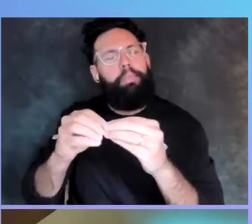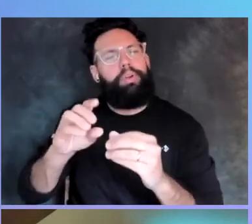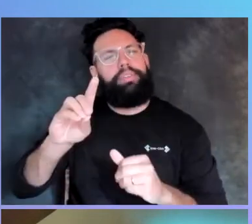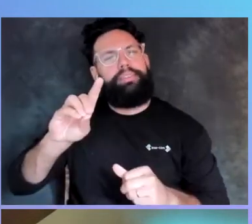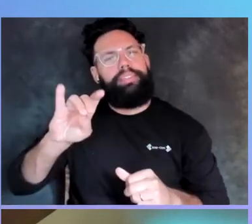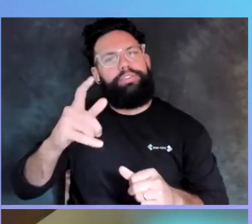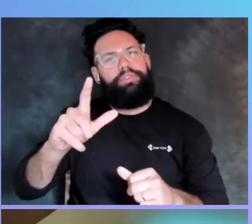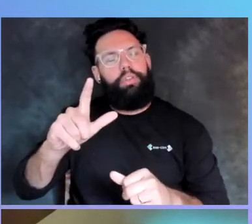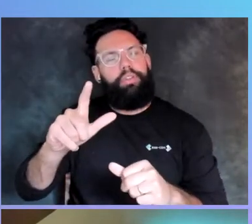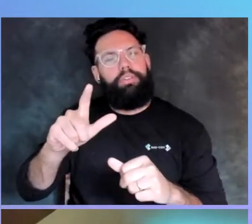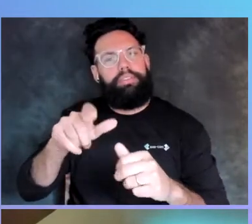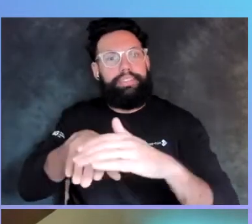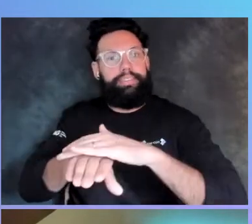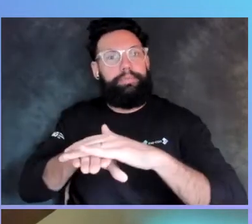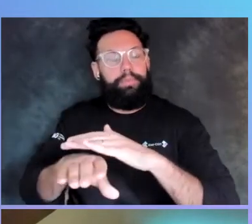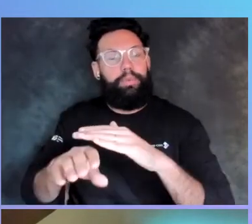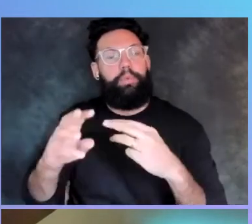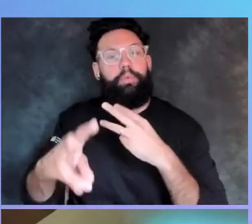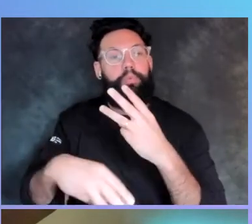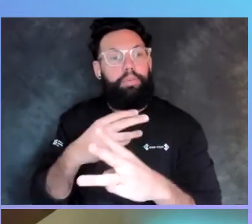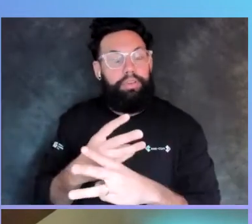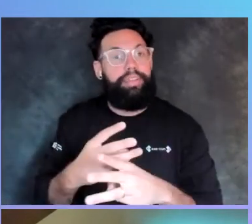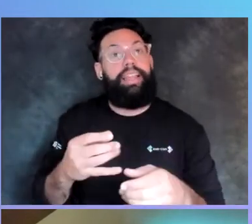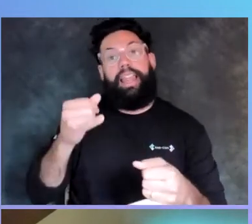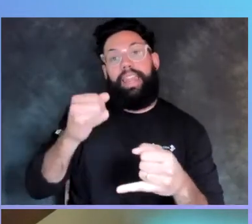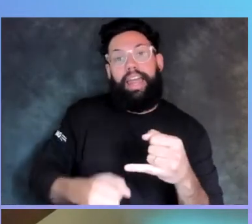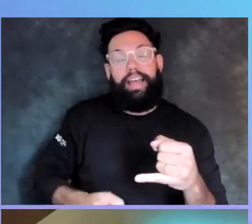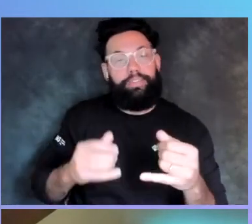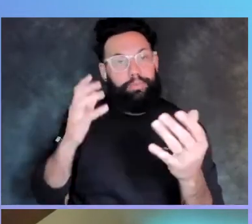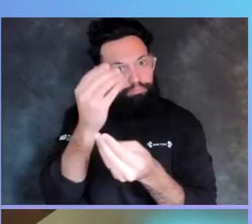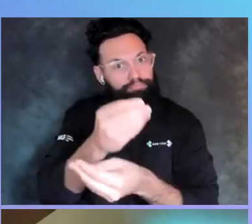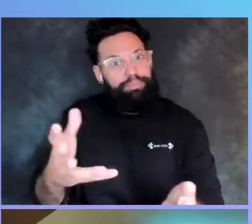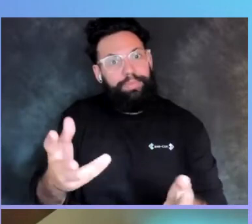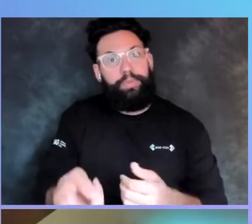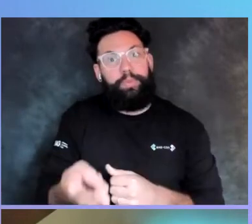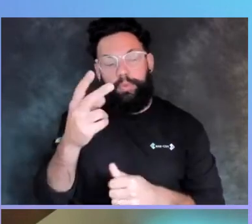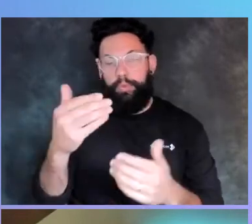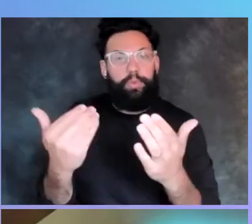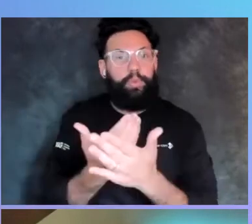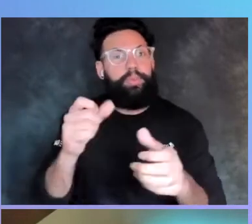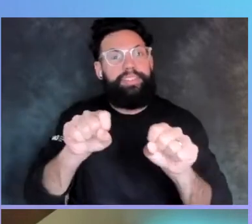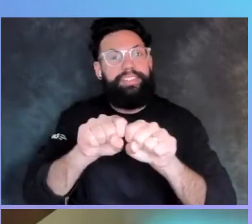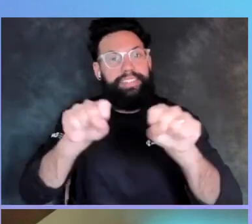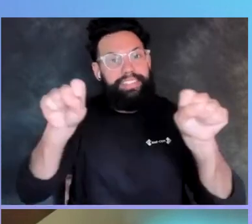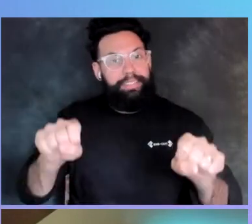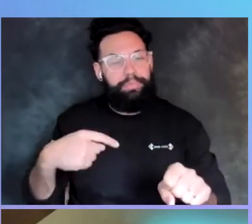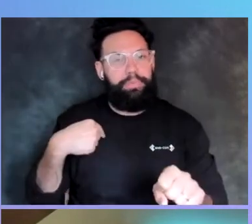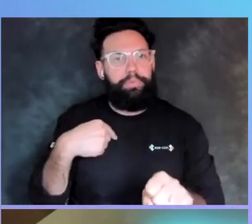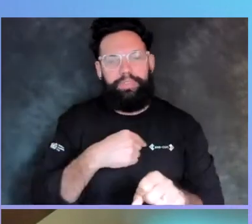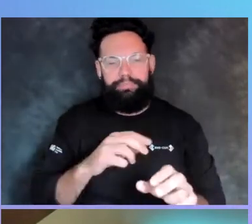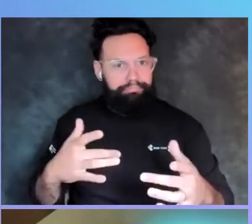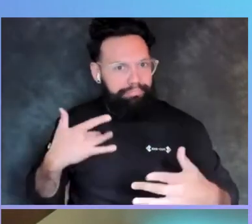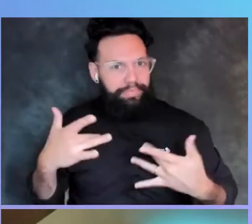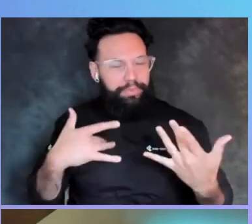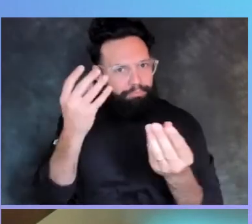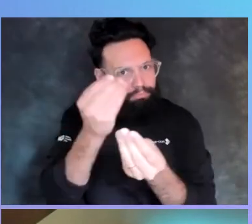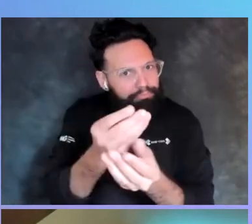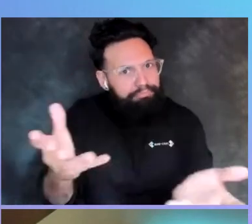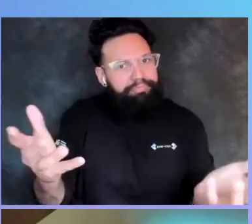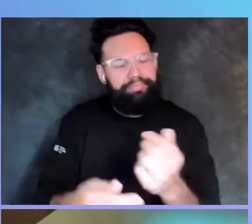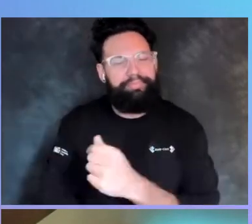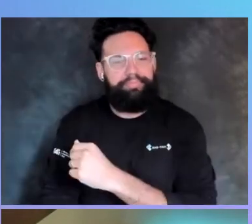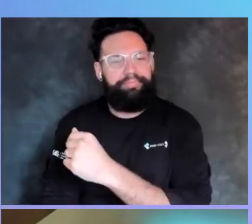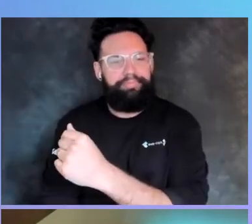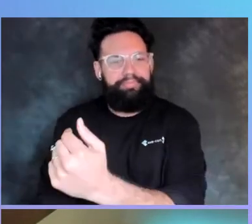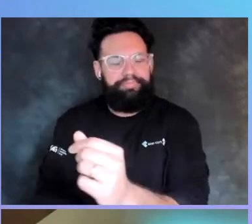excited to demonstrate 2 groundbreaking new AI systems that we have and that we're working hard on here at Deque. And at the end of the talk, hopefully we'll